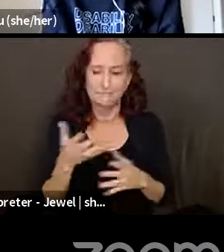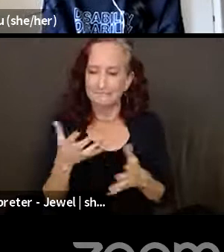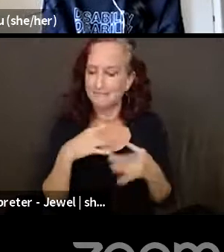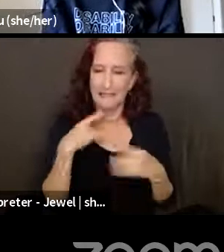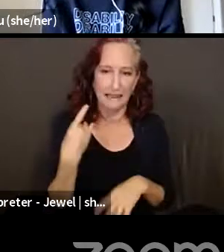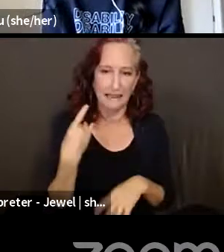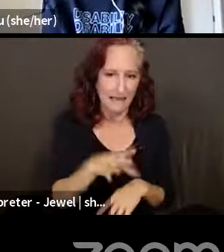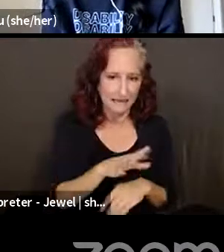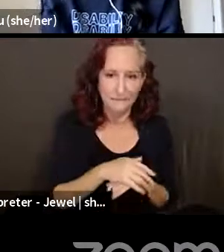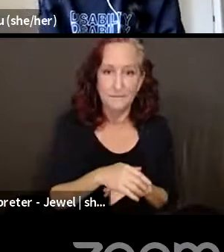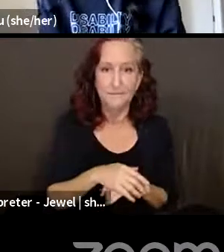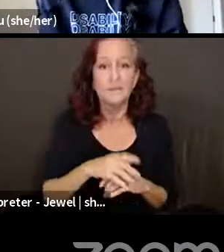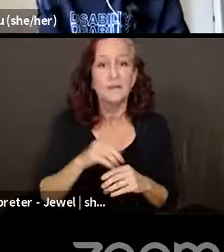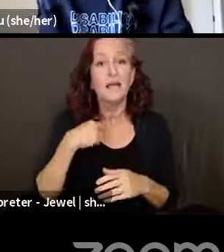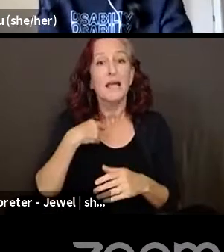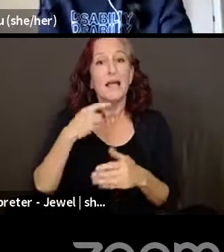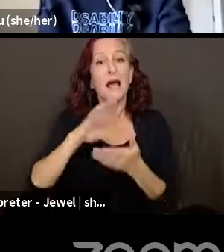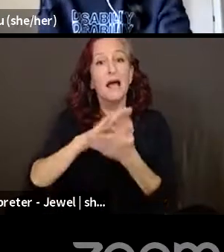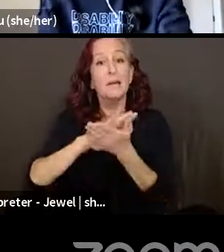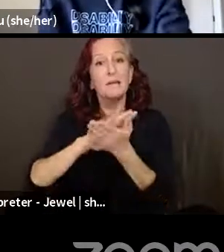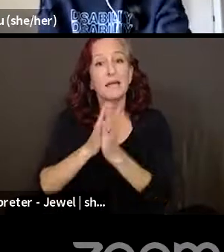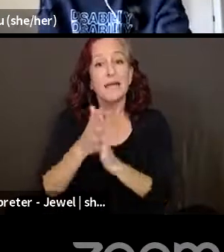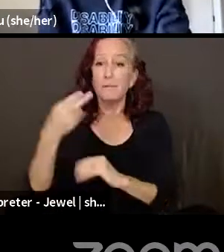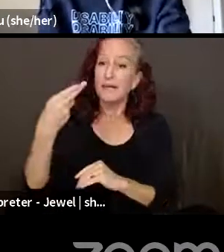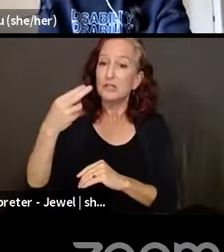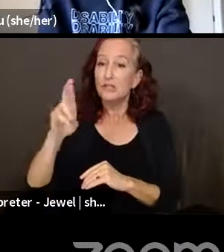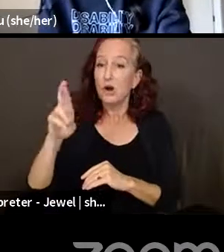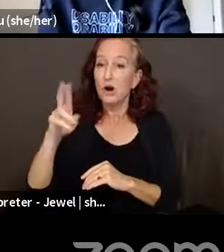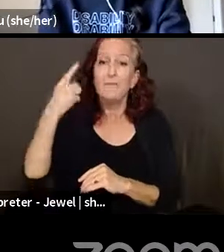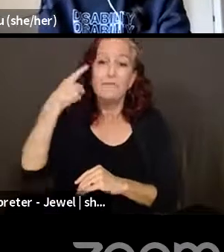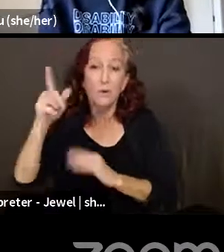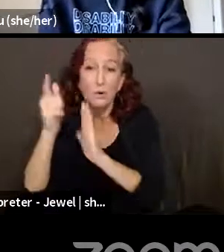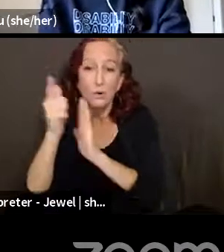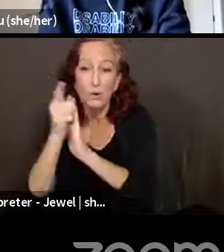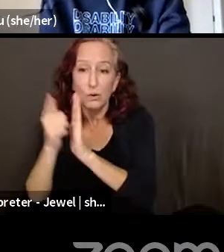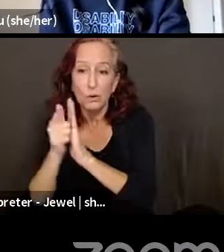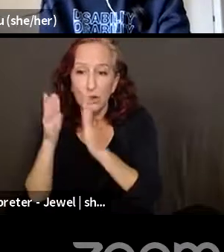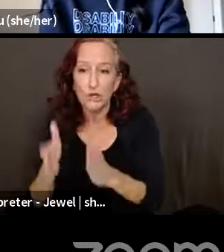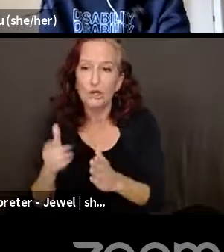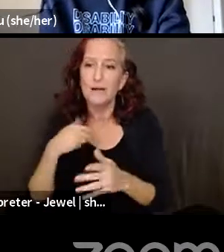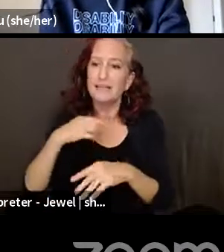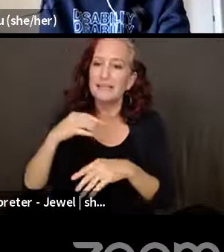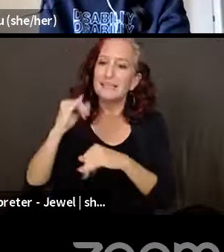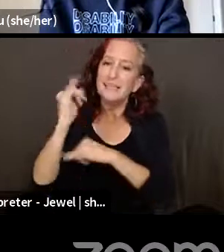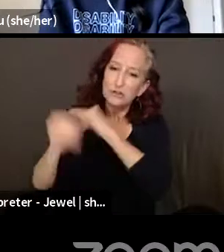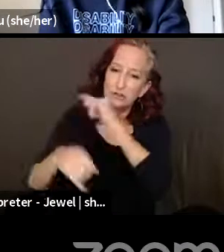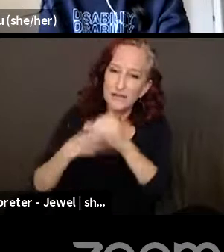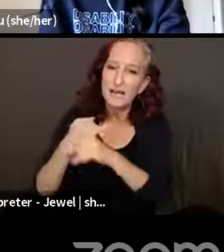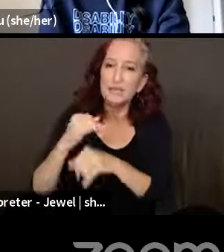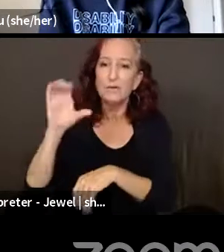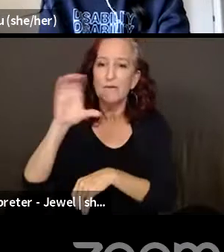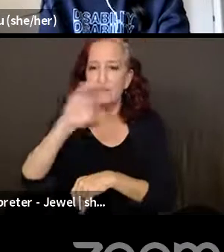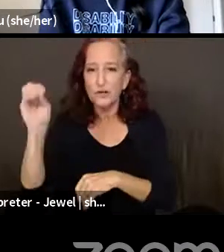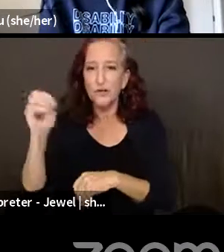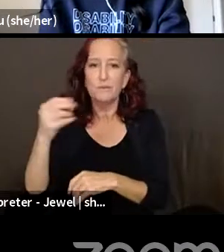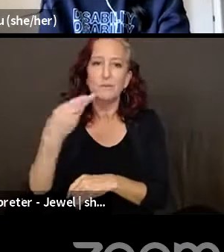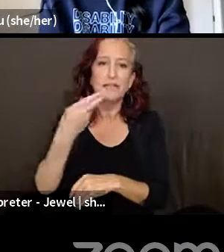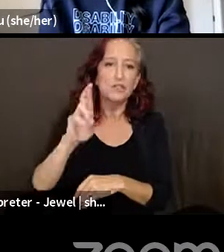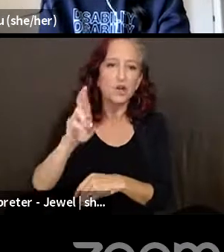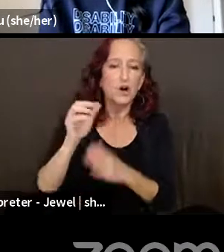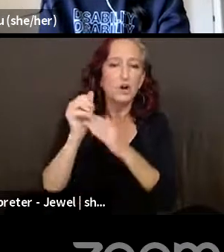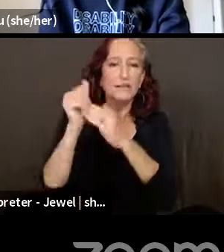And, but then I did HR for lawyers. So I worked for a large international firm where I was the HR leader on the lawyer